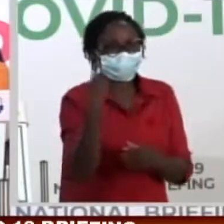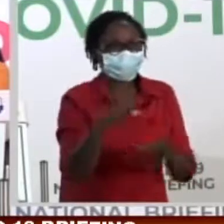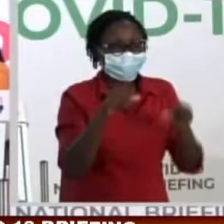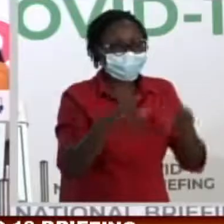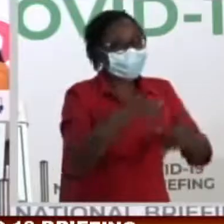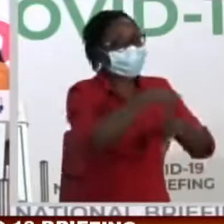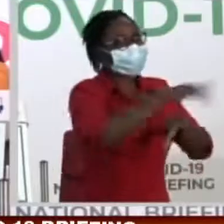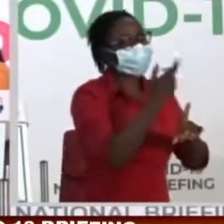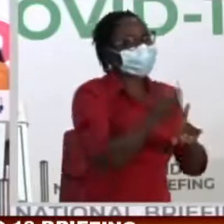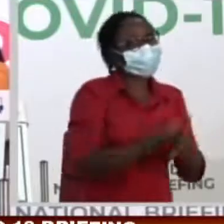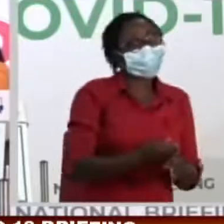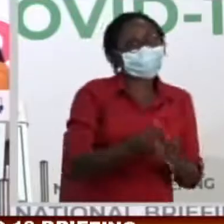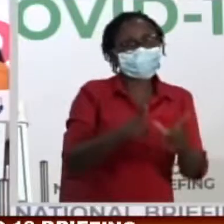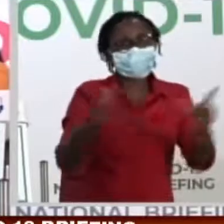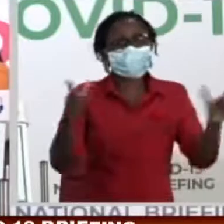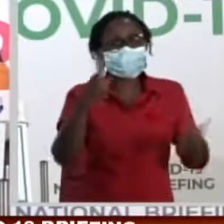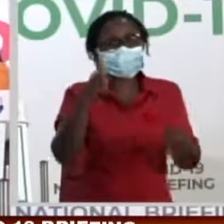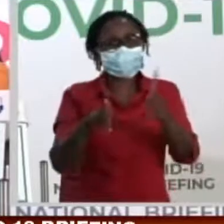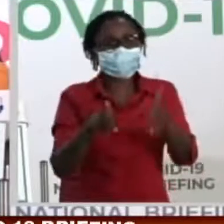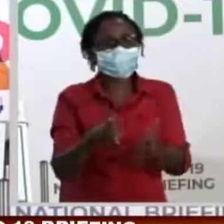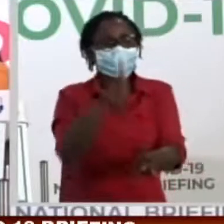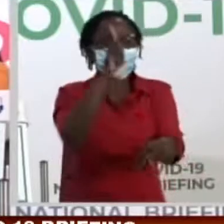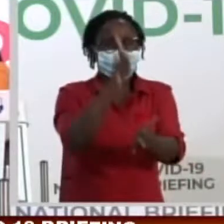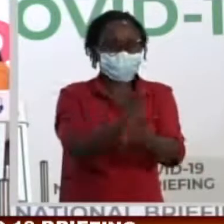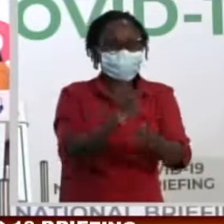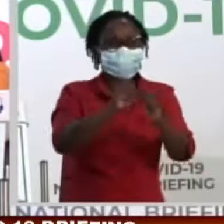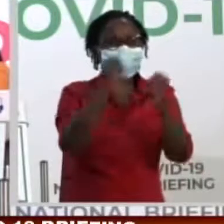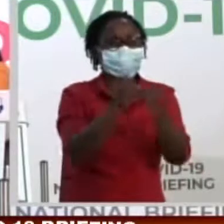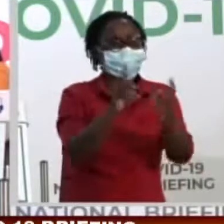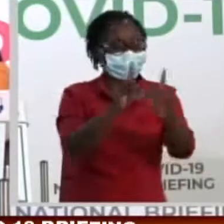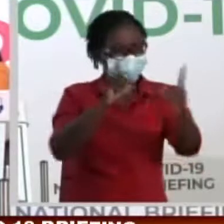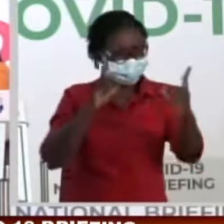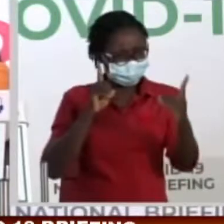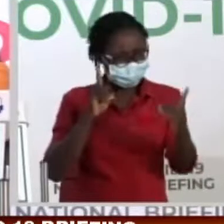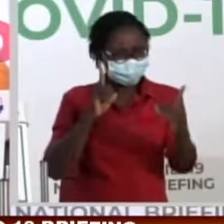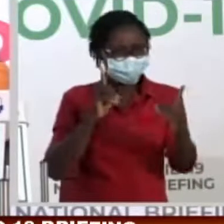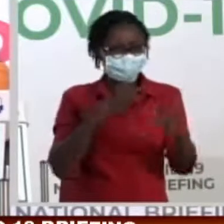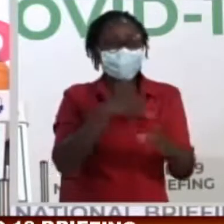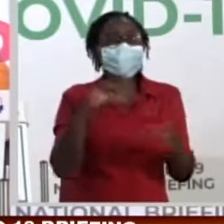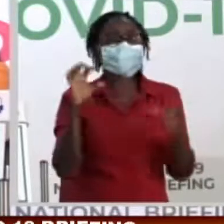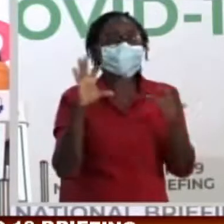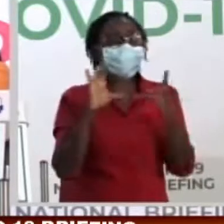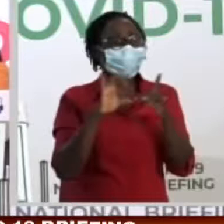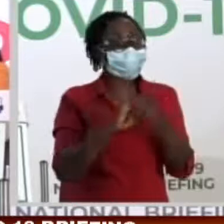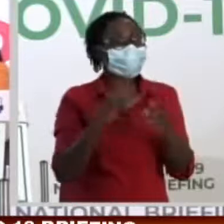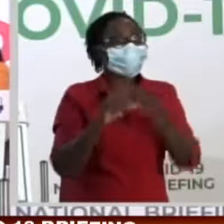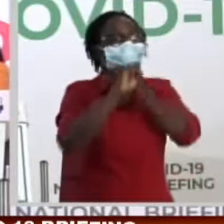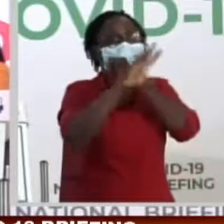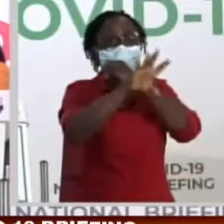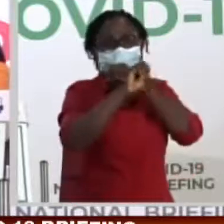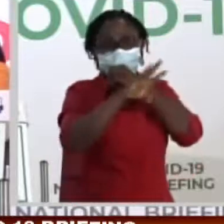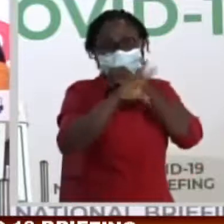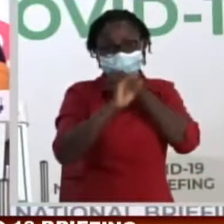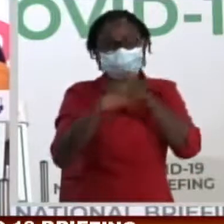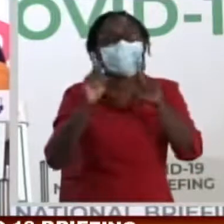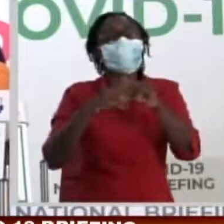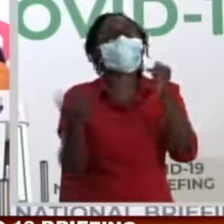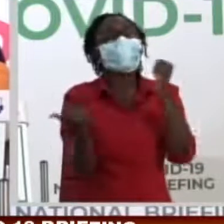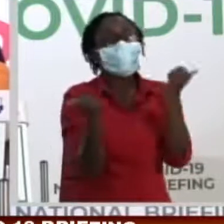from crowds. Maintain social distance and join the campaign to